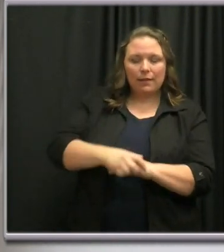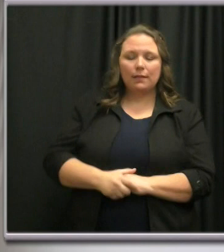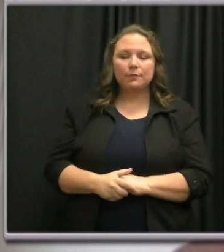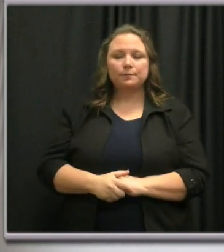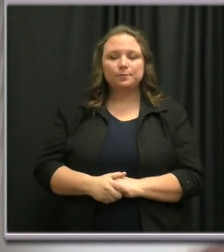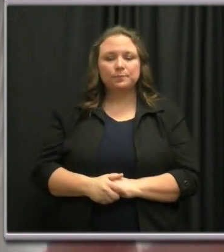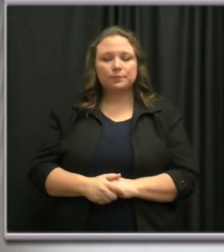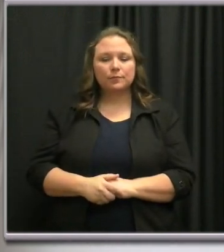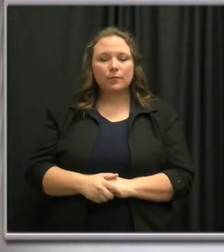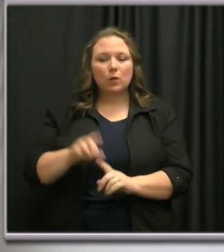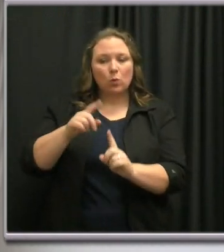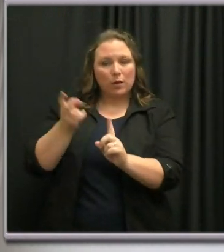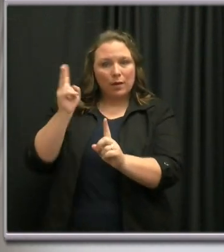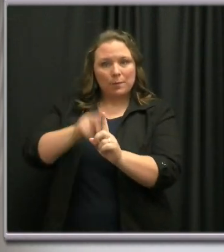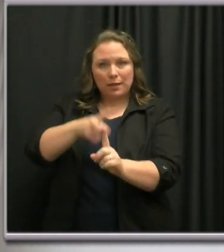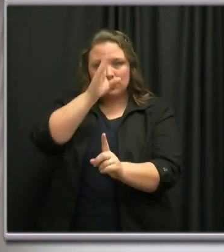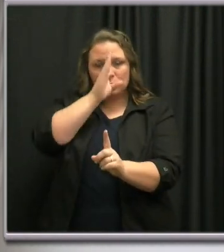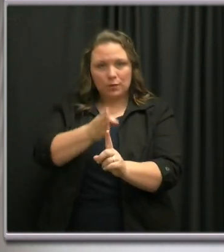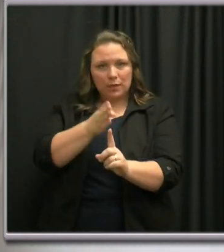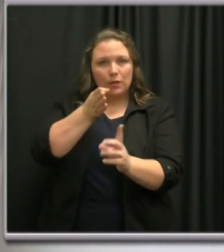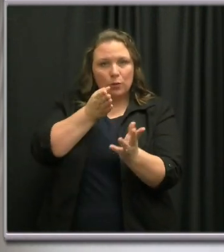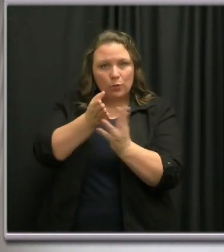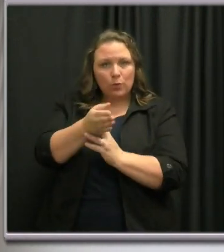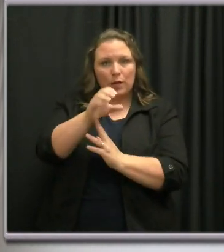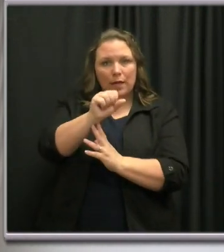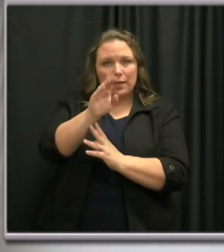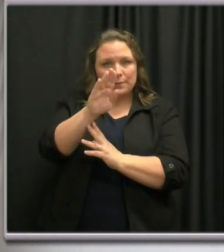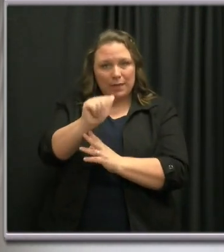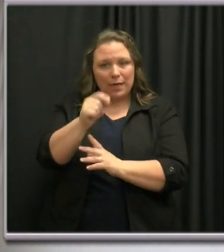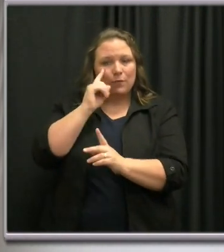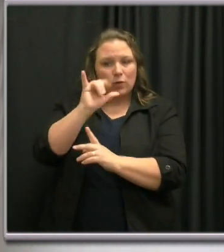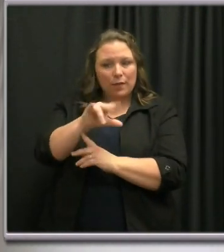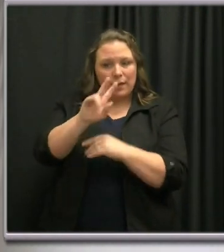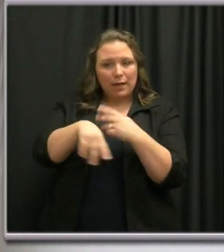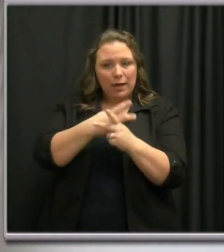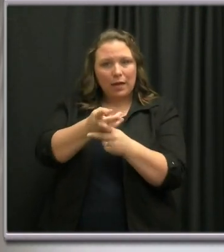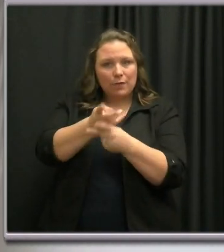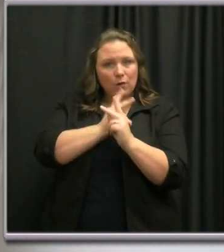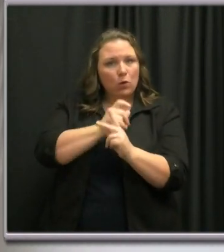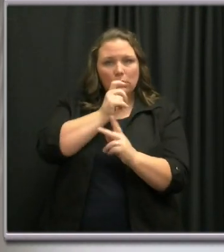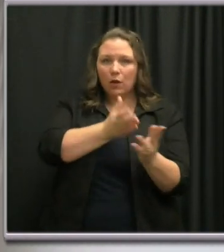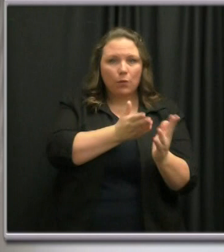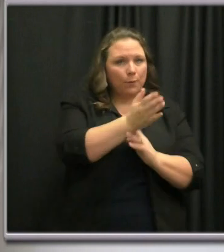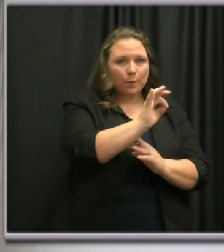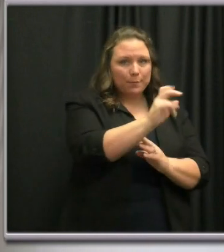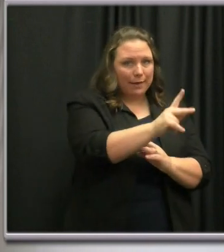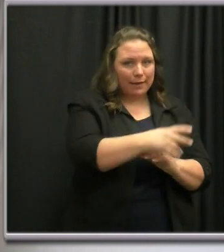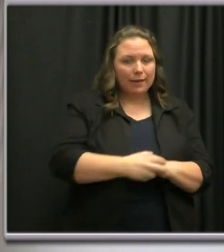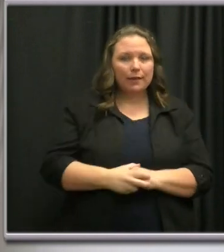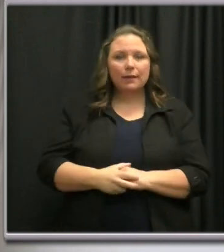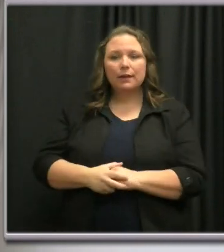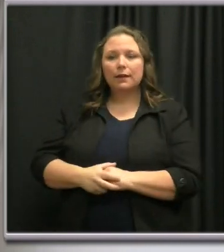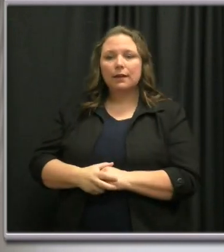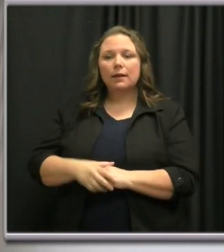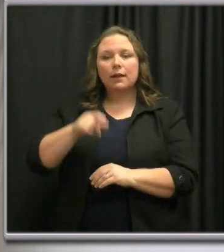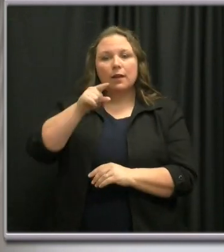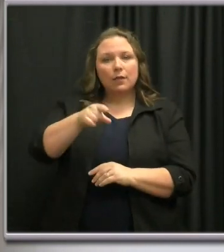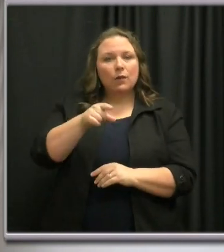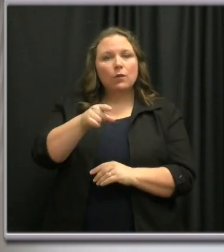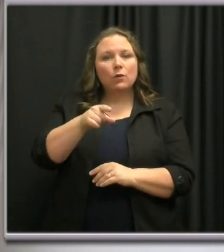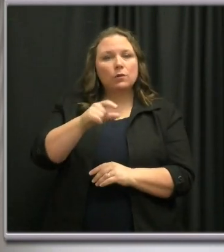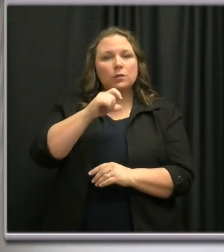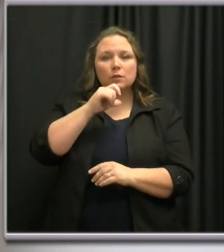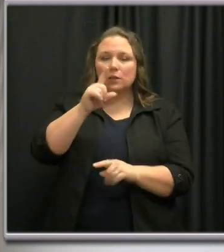You apply directly through the SBA for these loans. You do not go through your bank. The loans are collateralized. They're